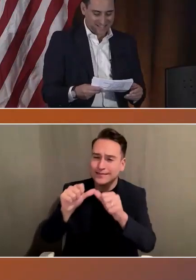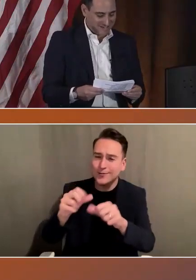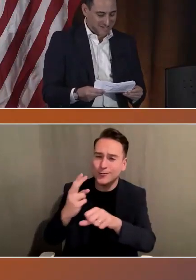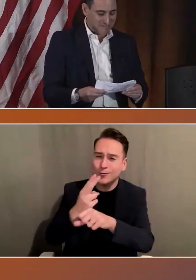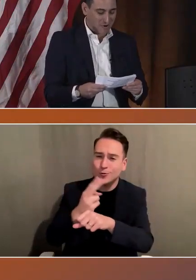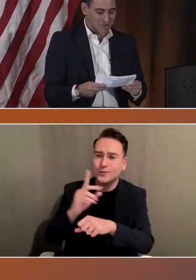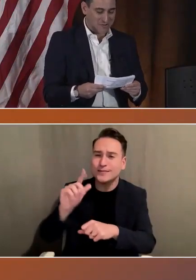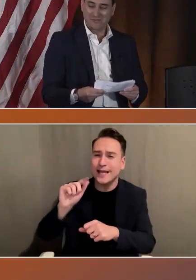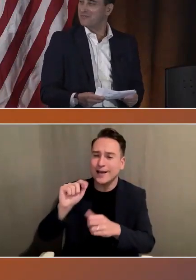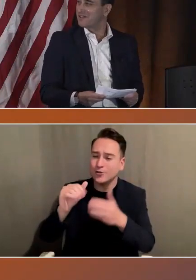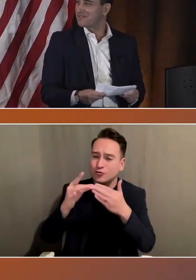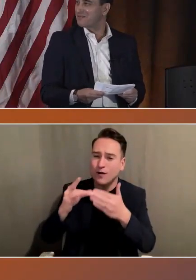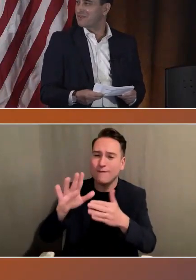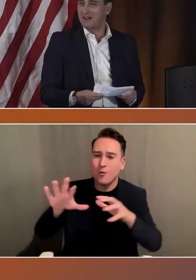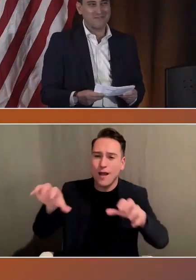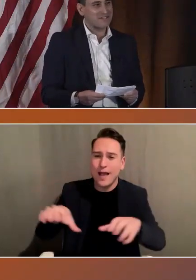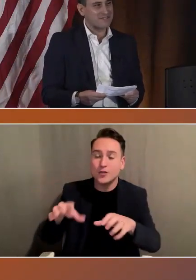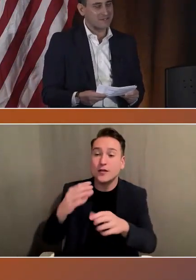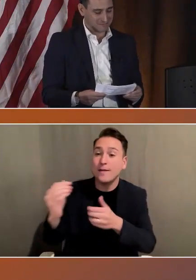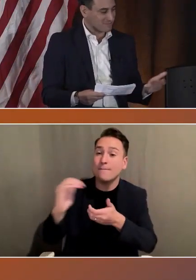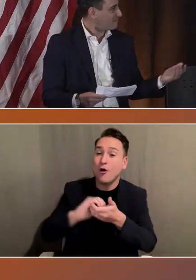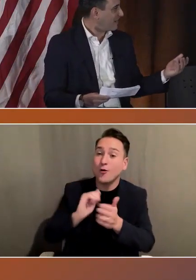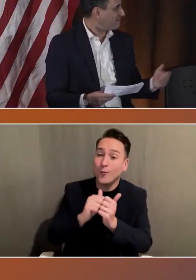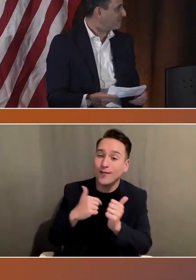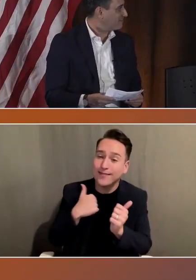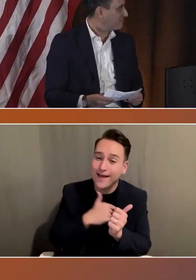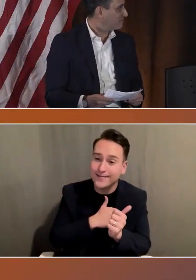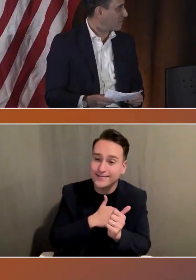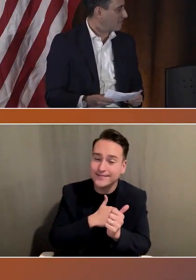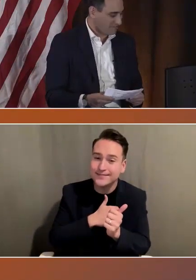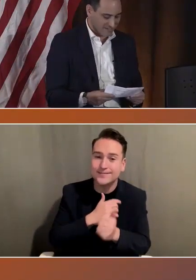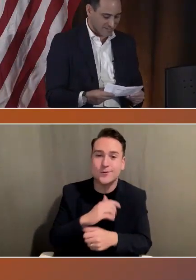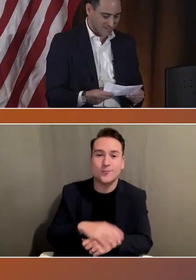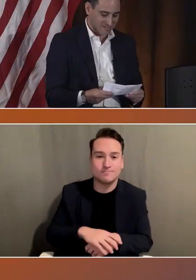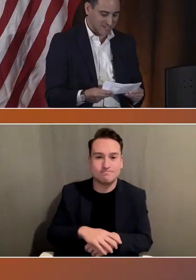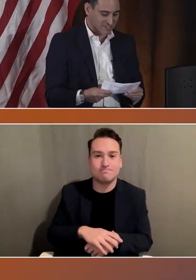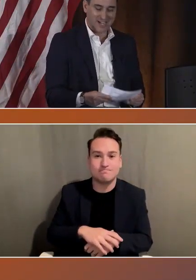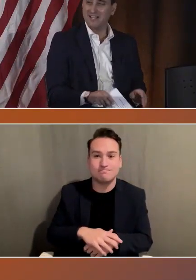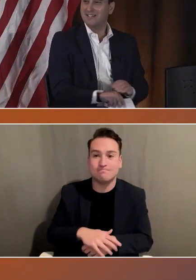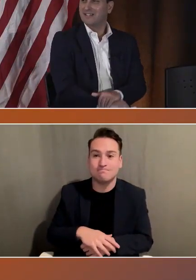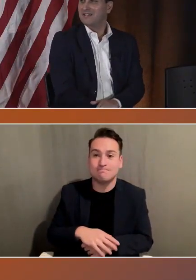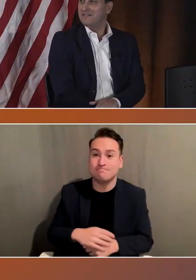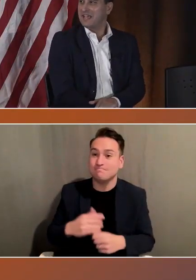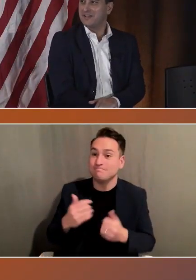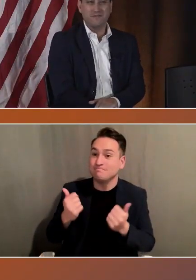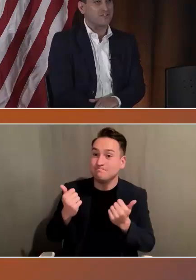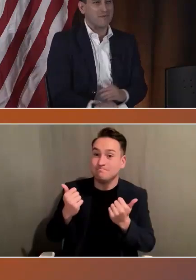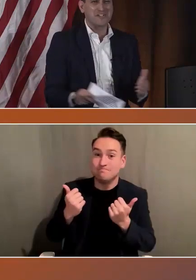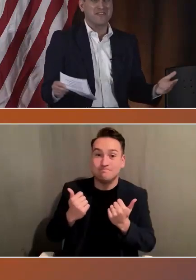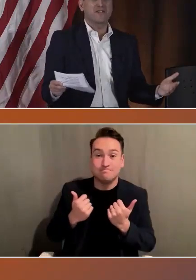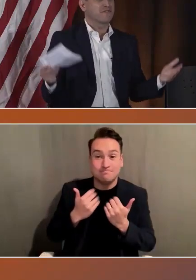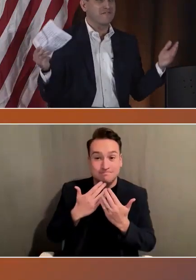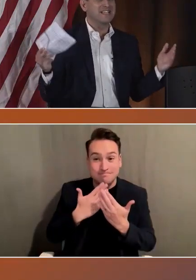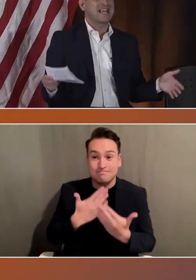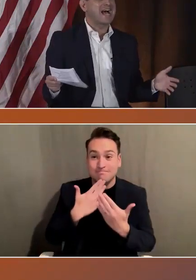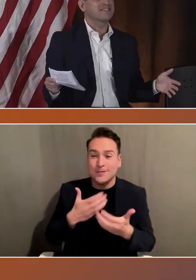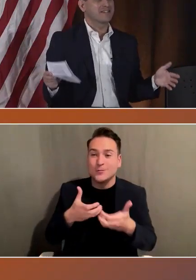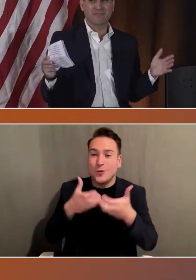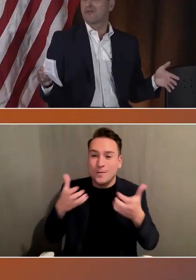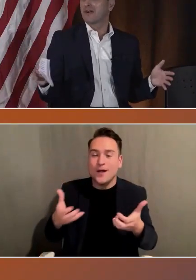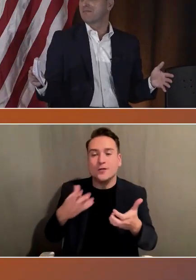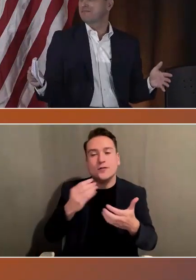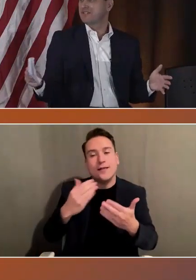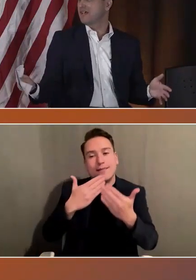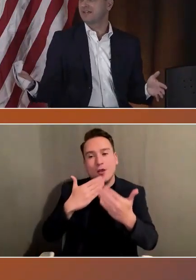action and partner with all of us. So on behalf of Tara and of HCAI, thank you so much, and thank you for a